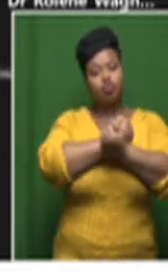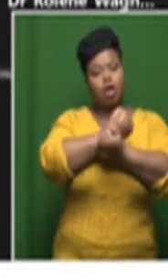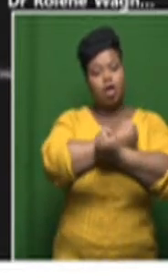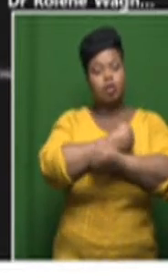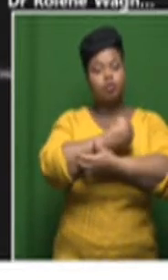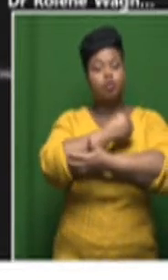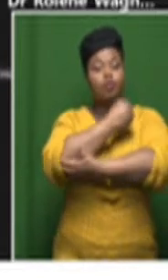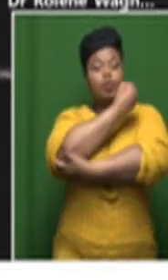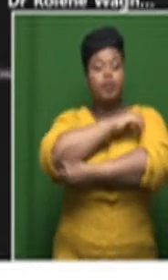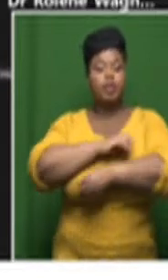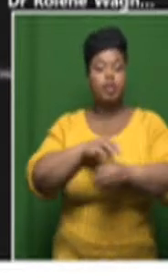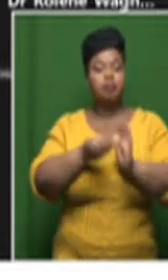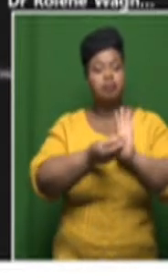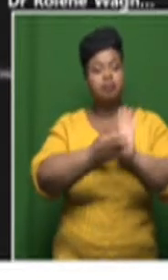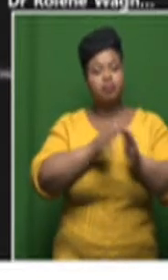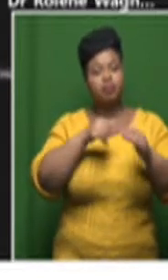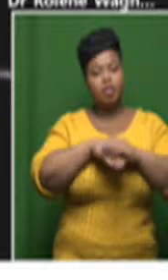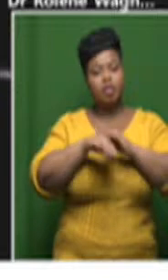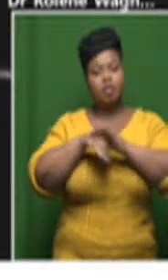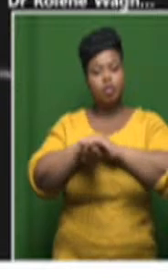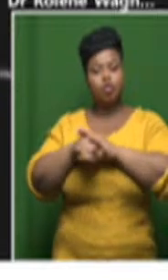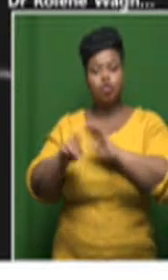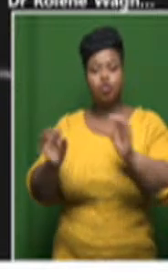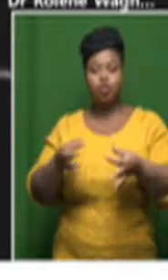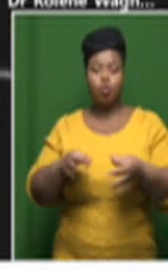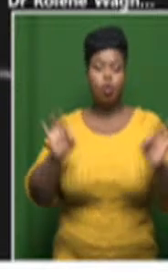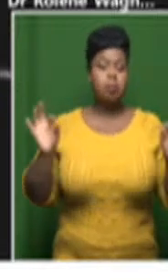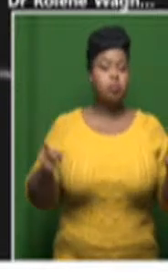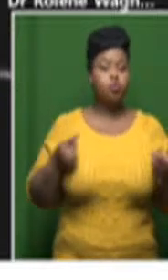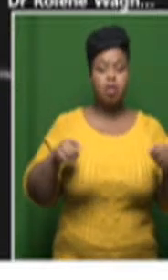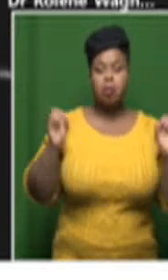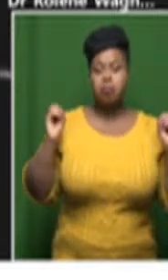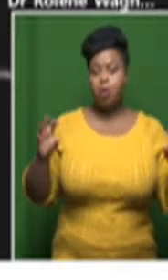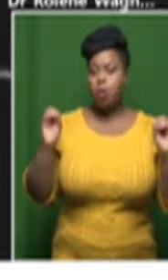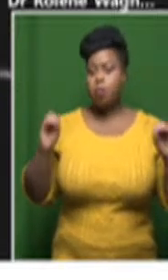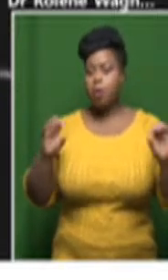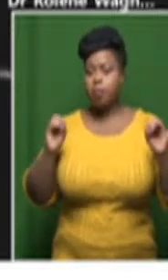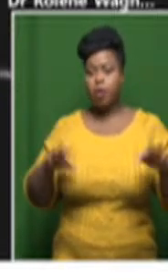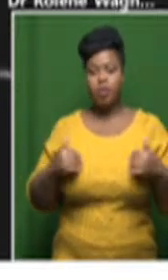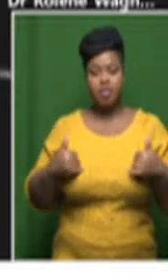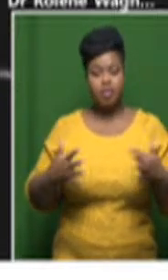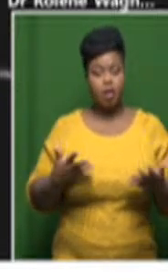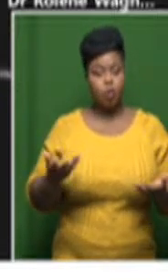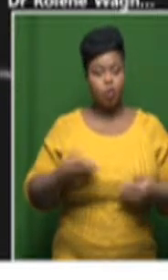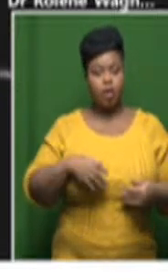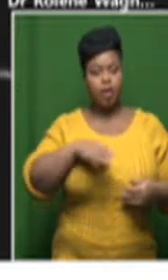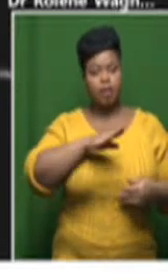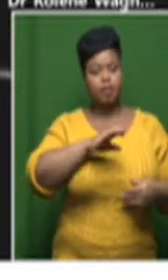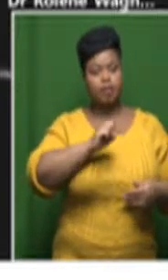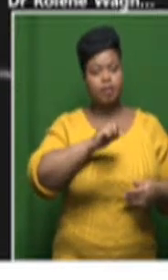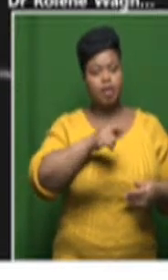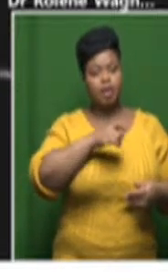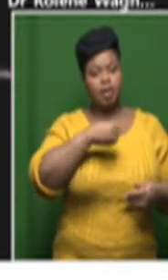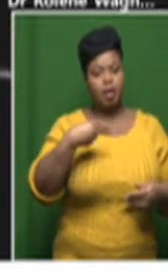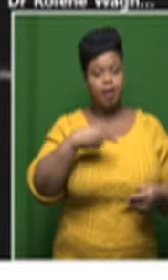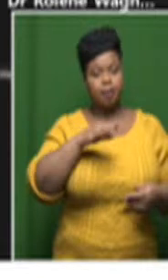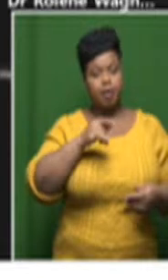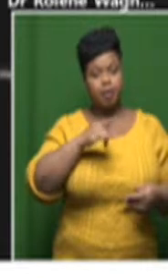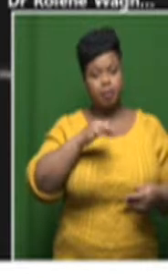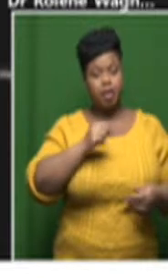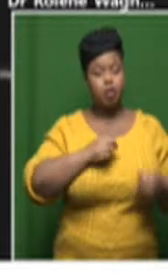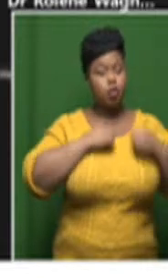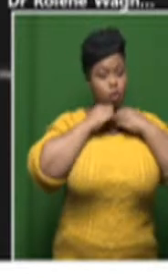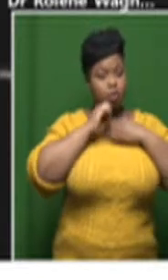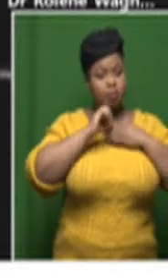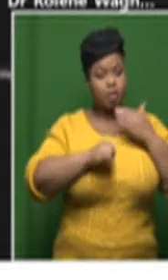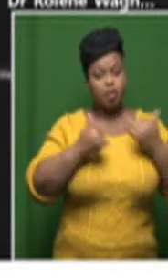schools and has recorded messages and music that plays. In our province, it started in Sarabartman at the beginning of August, and it's now